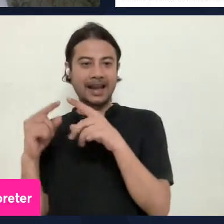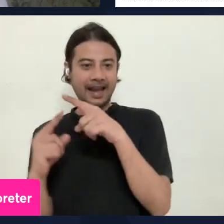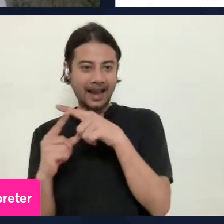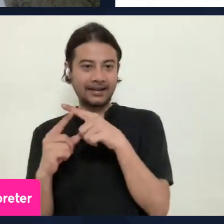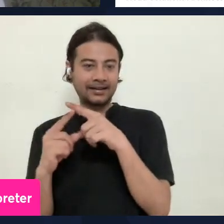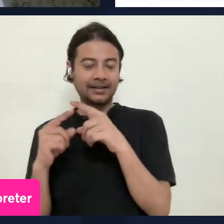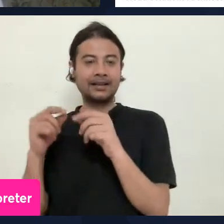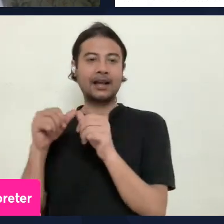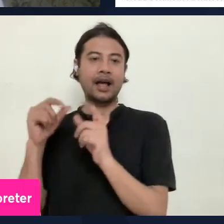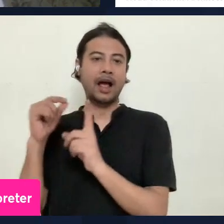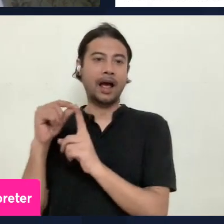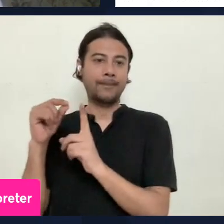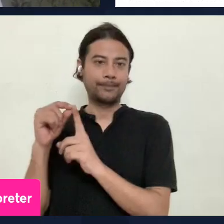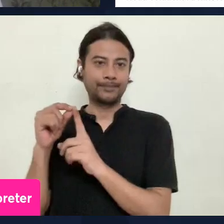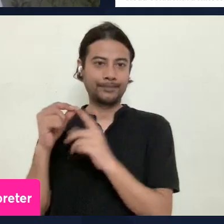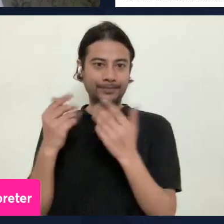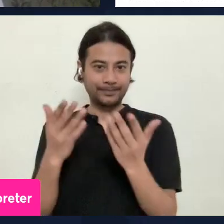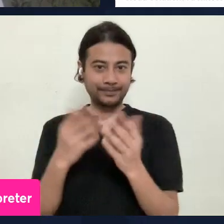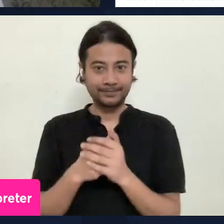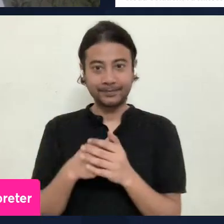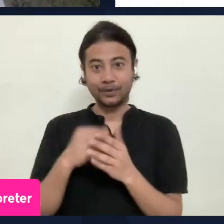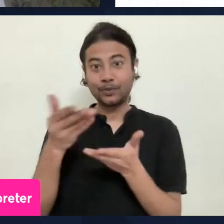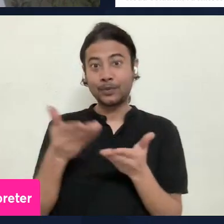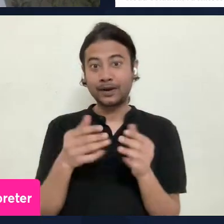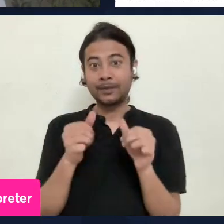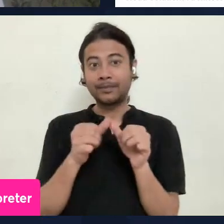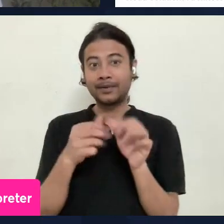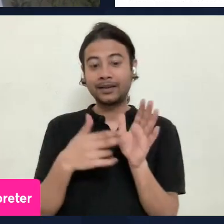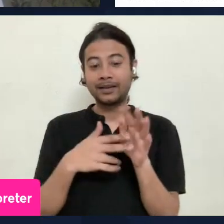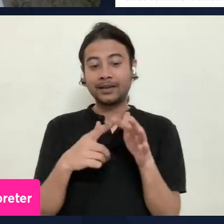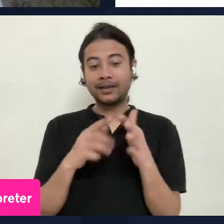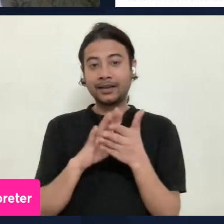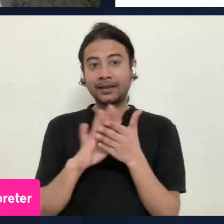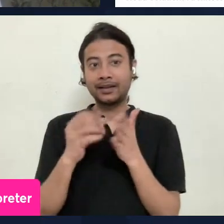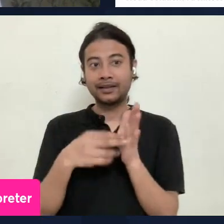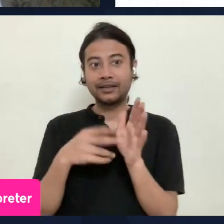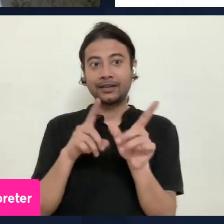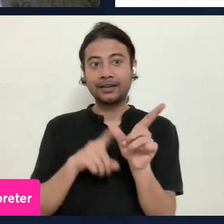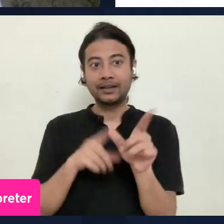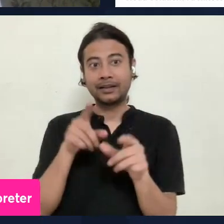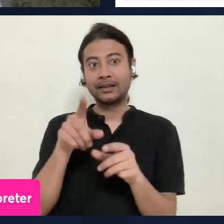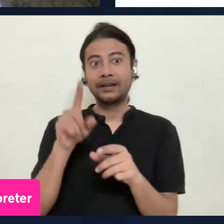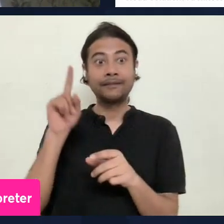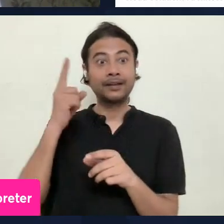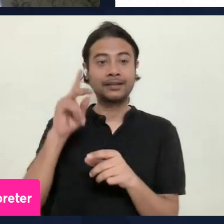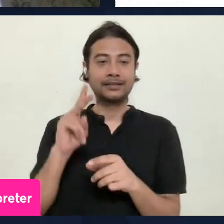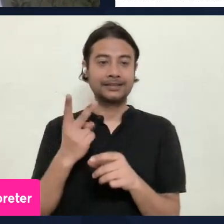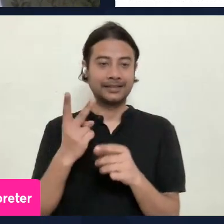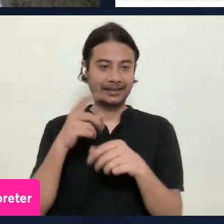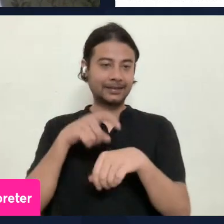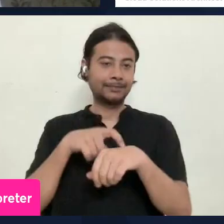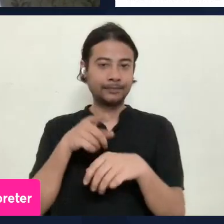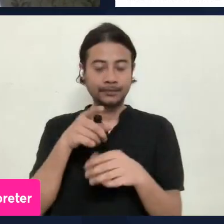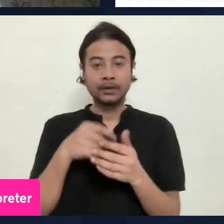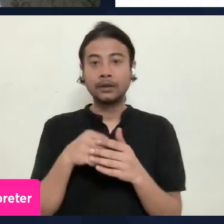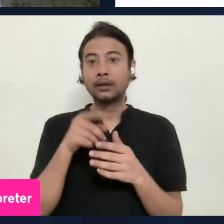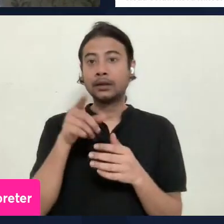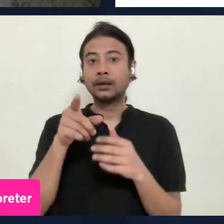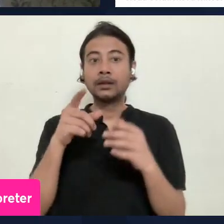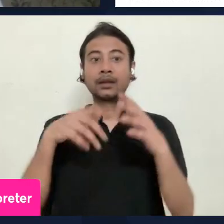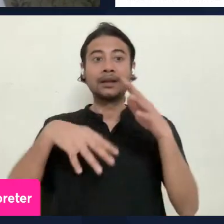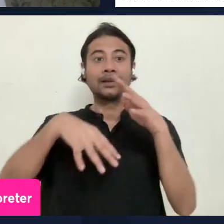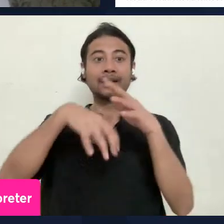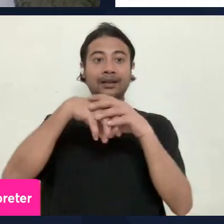time on this podcast. So thank you for that. Anthony is a renowned cloud solution architect at NetApp and Microsoft Most